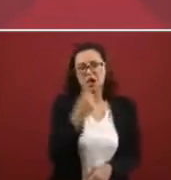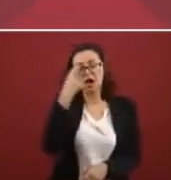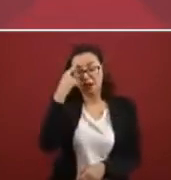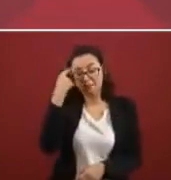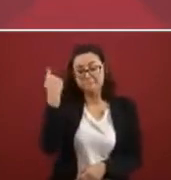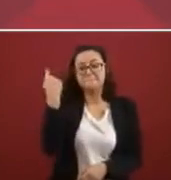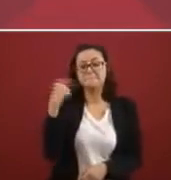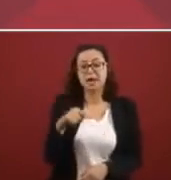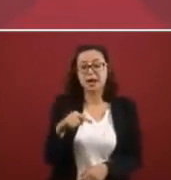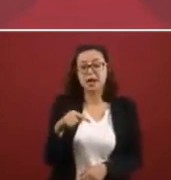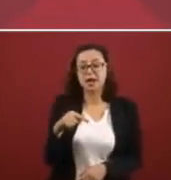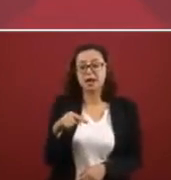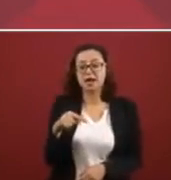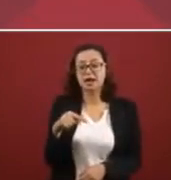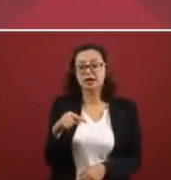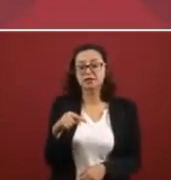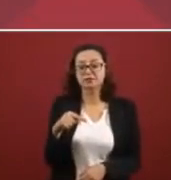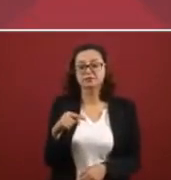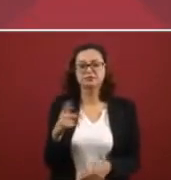in order to